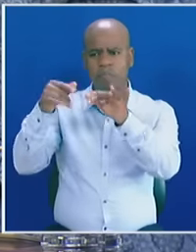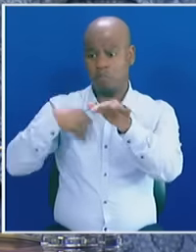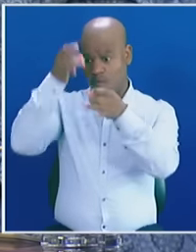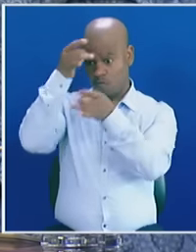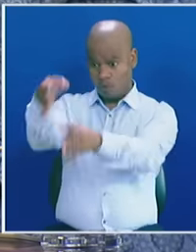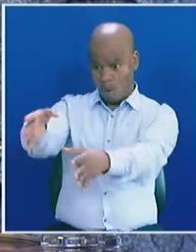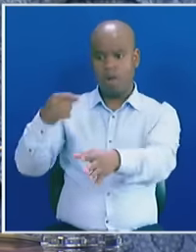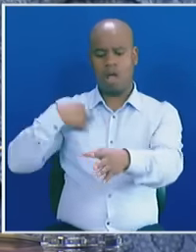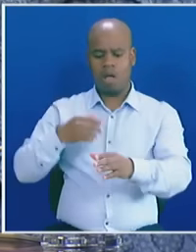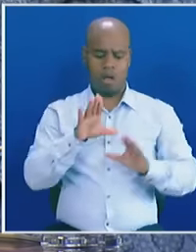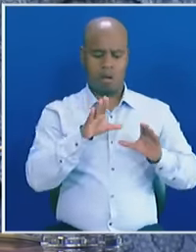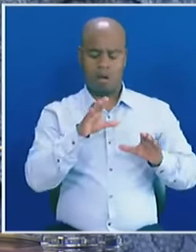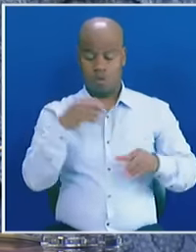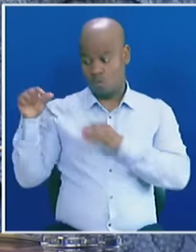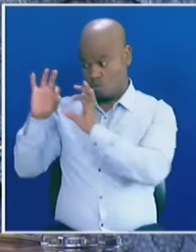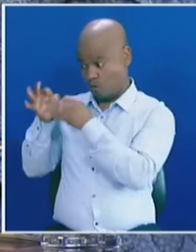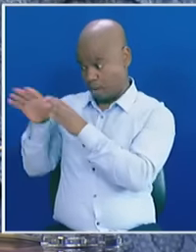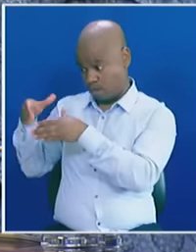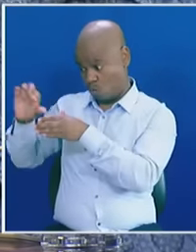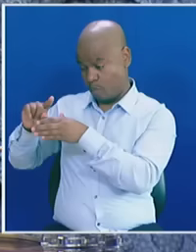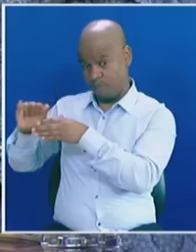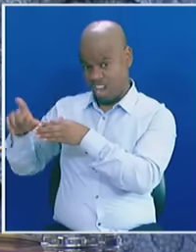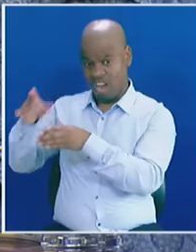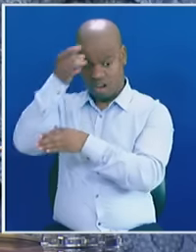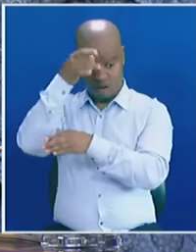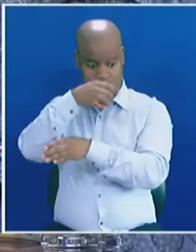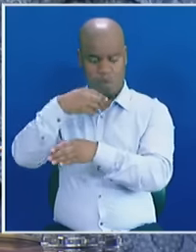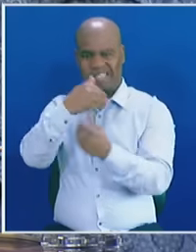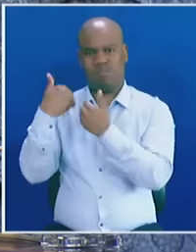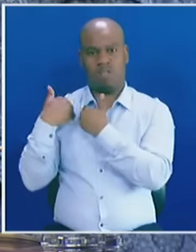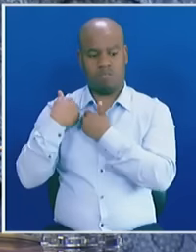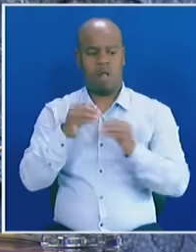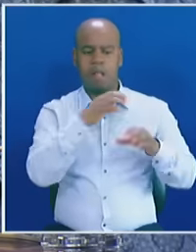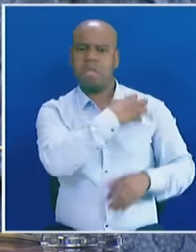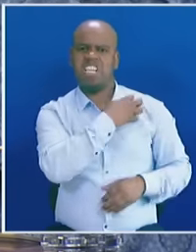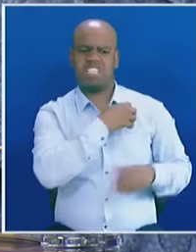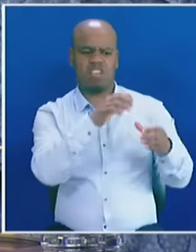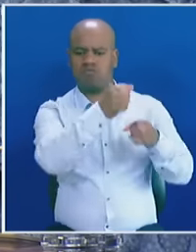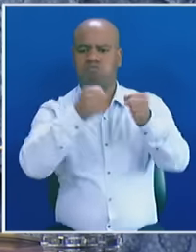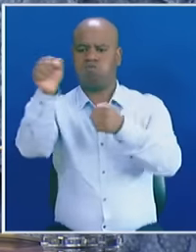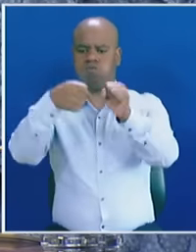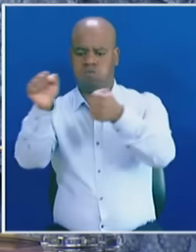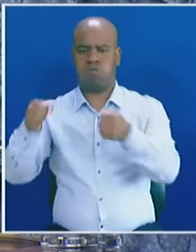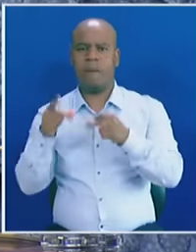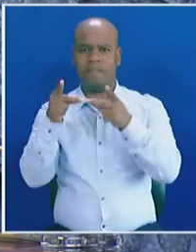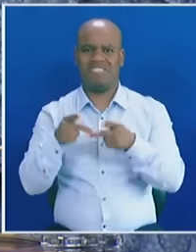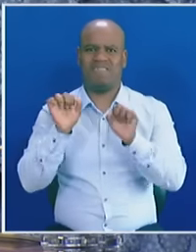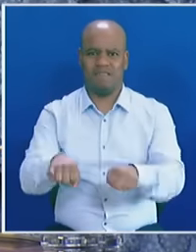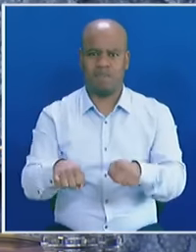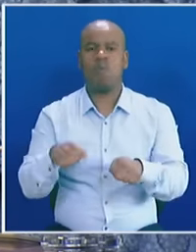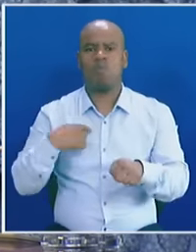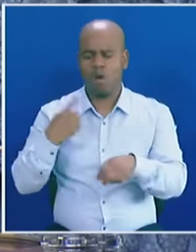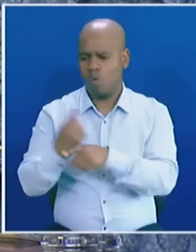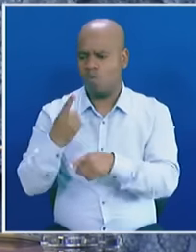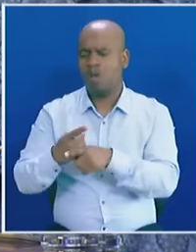not support the state security budget. As we speak here, House Chair, the country is under the grip of